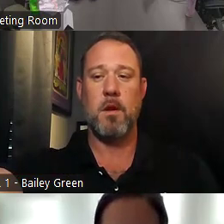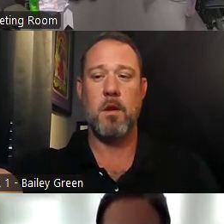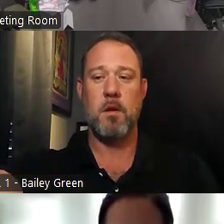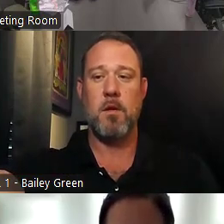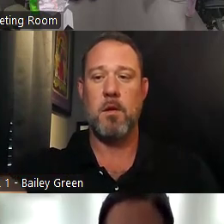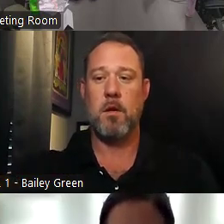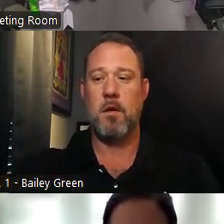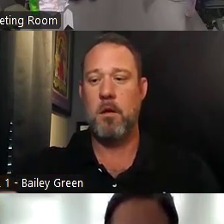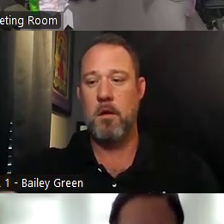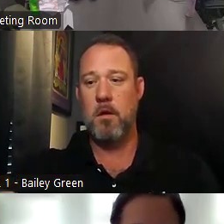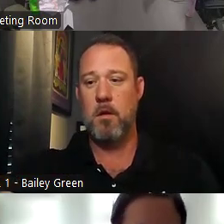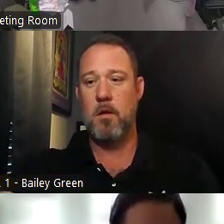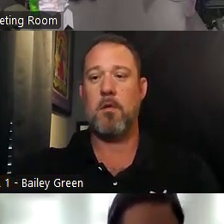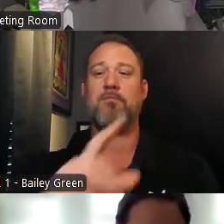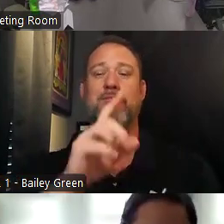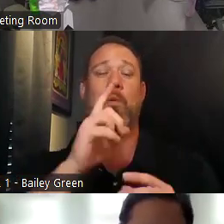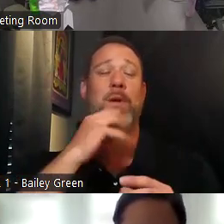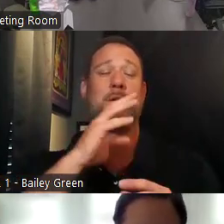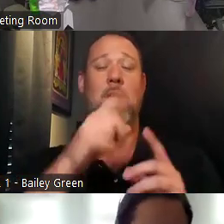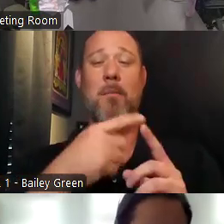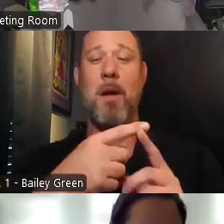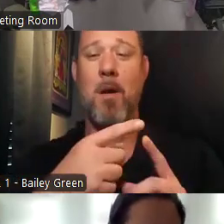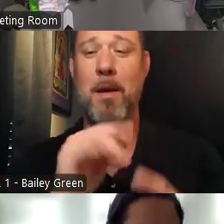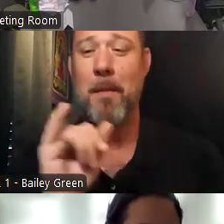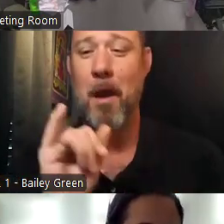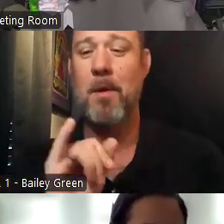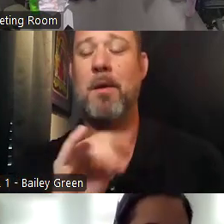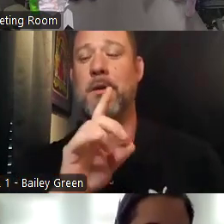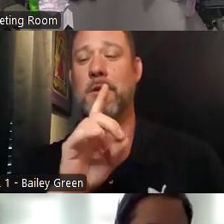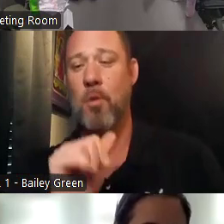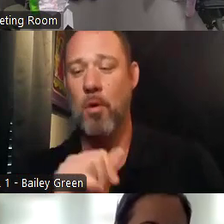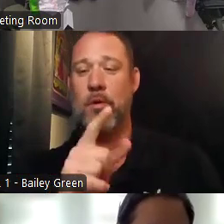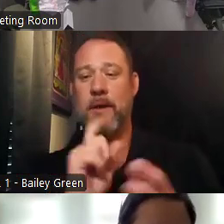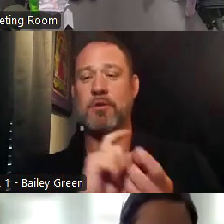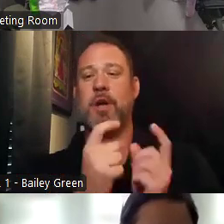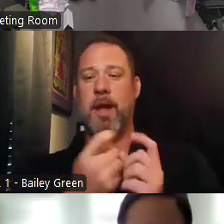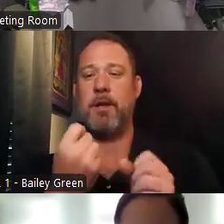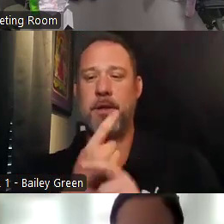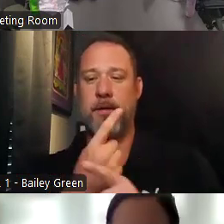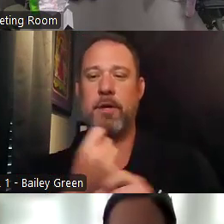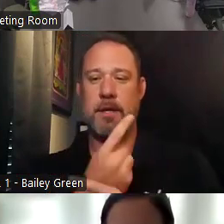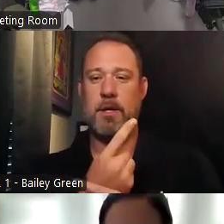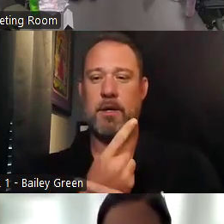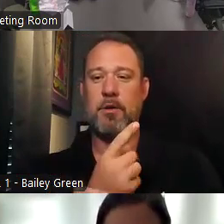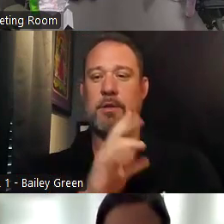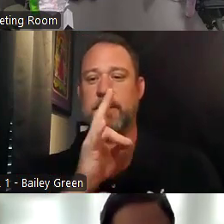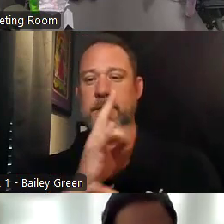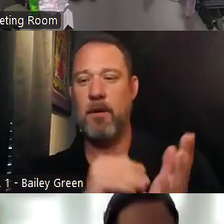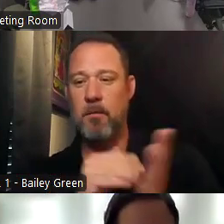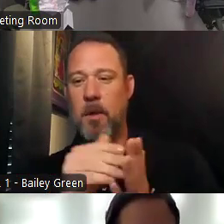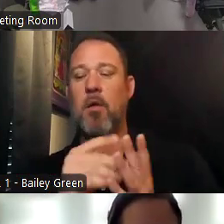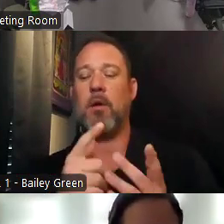when we talk about cognitive impairment and disorders, and these numbers change every year, but close to 7 million people living